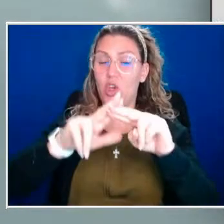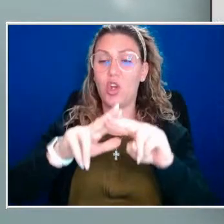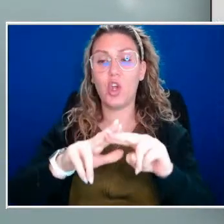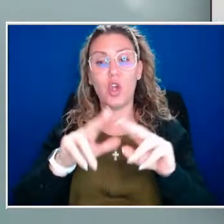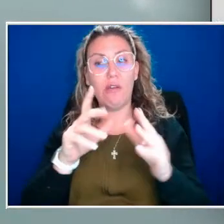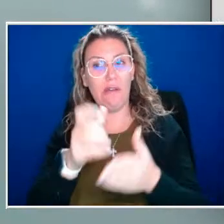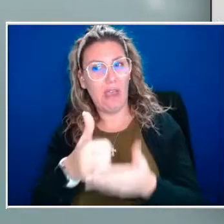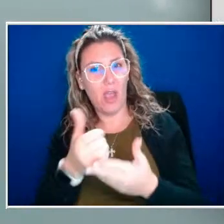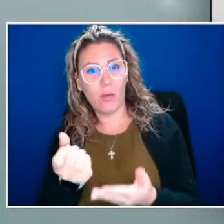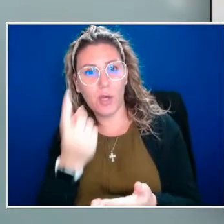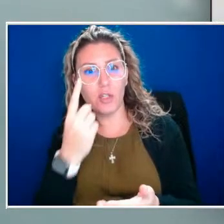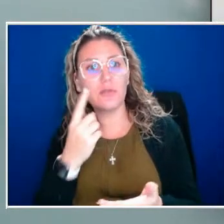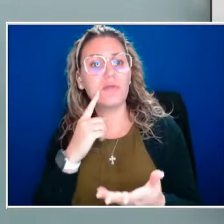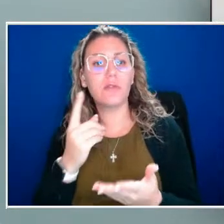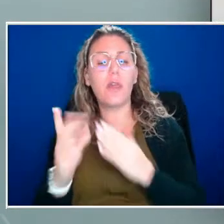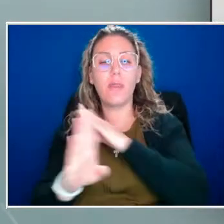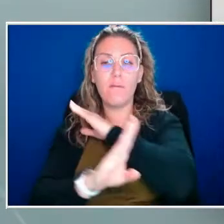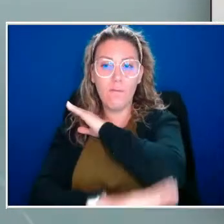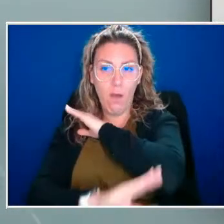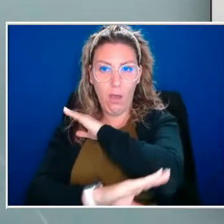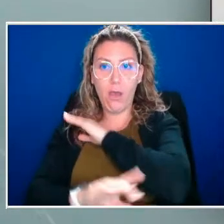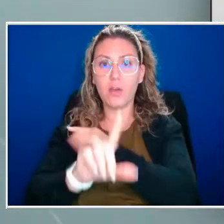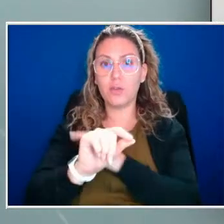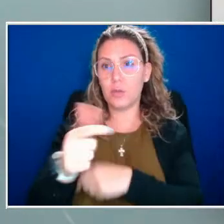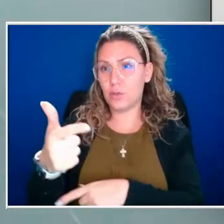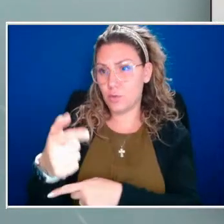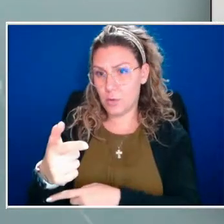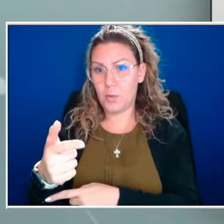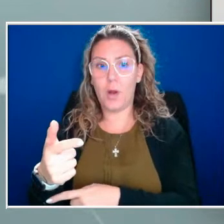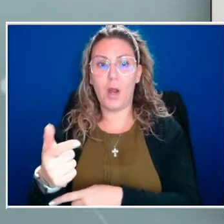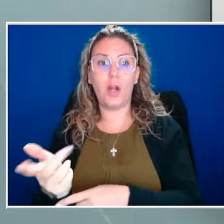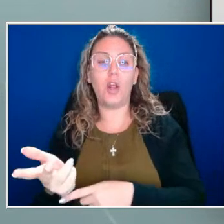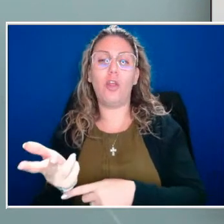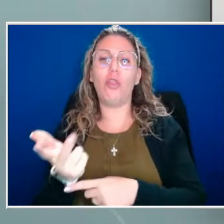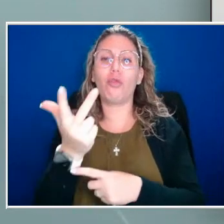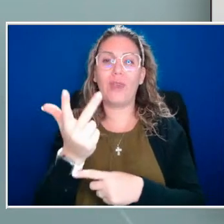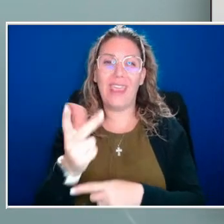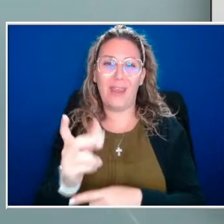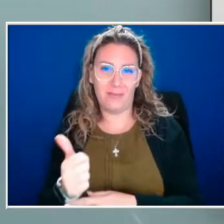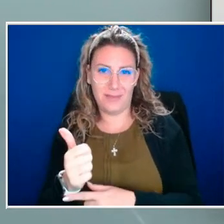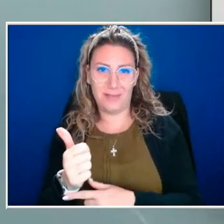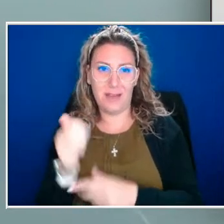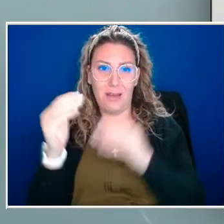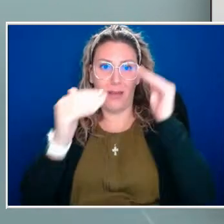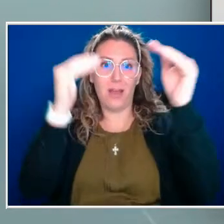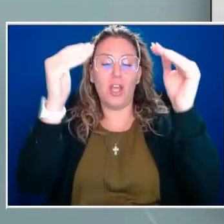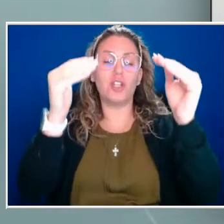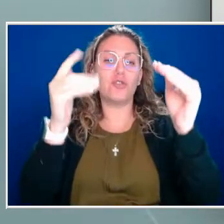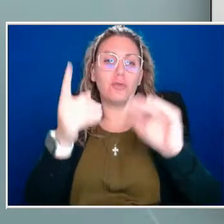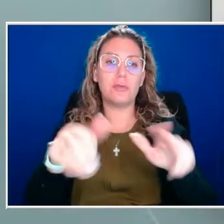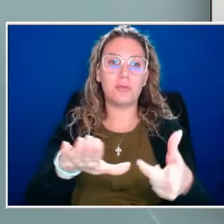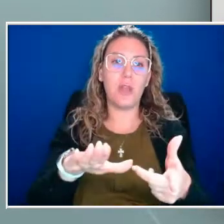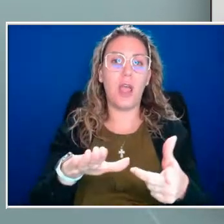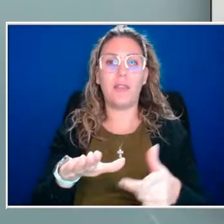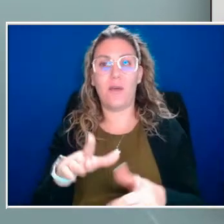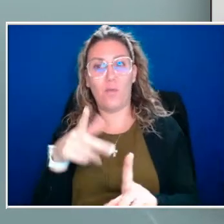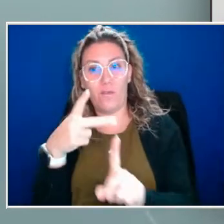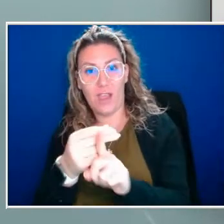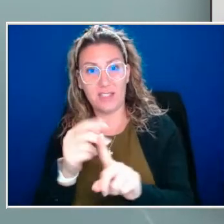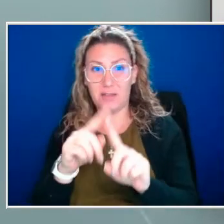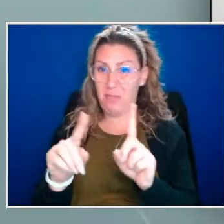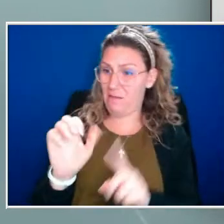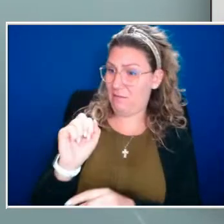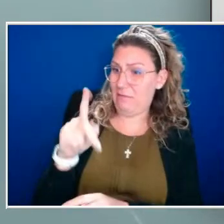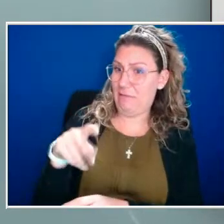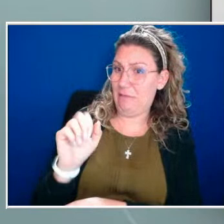fall of 2021, 3 in 10 adults dying of COVID were vaccinated or boosted. But in April of this year, about 6 in 10 deaths